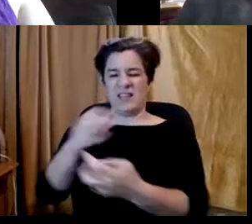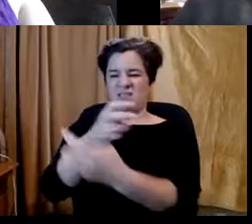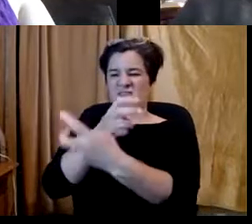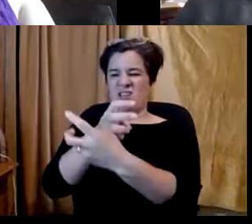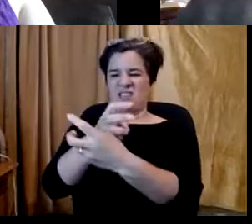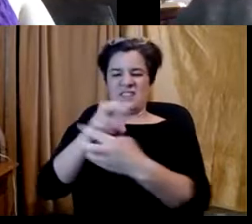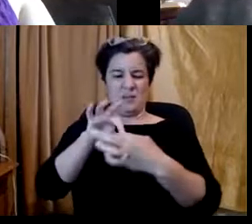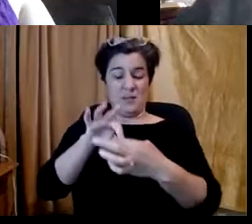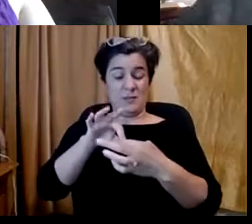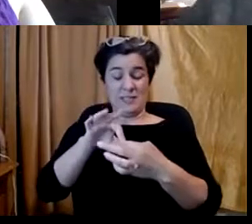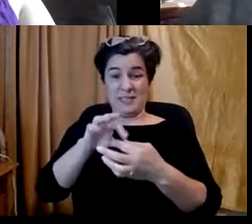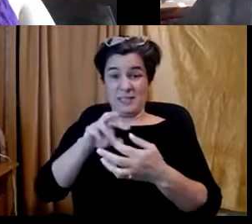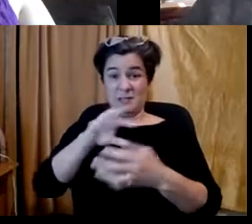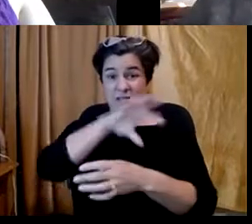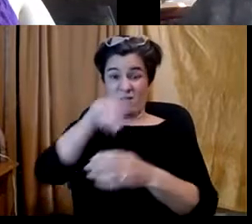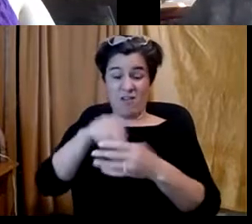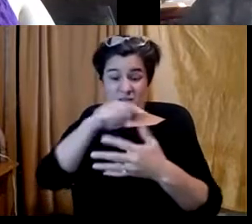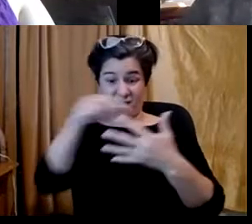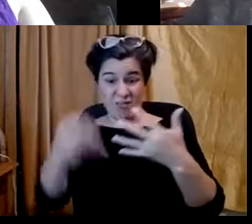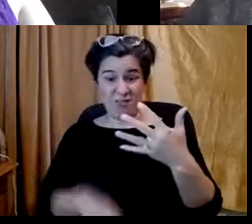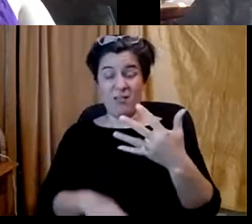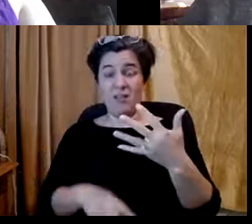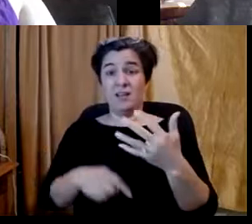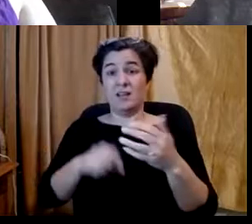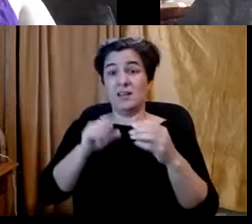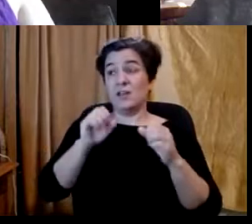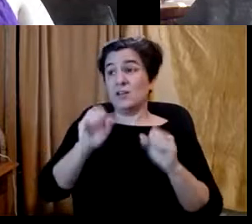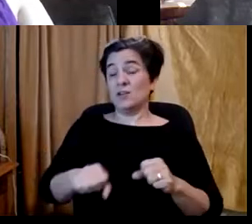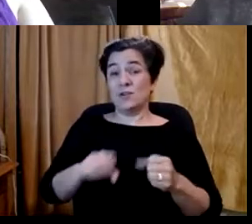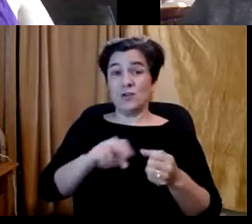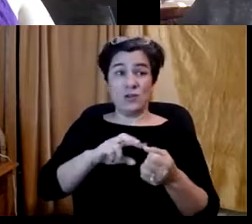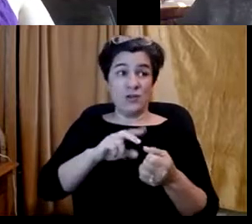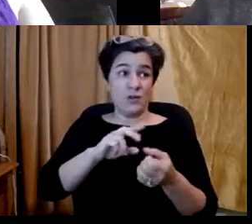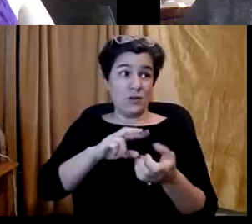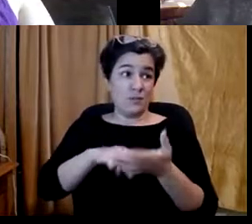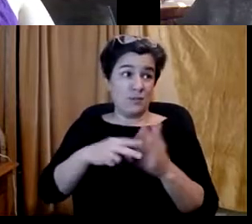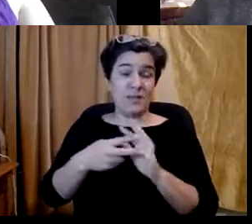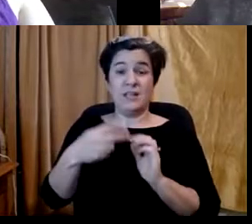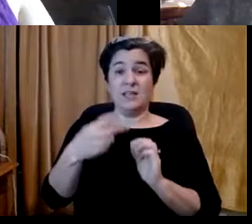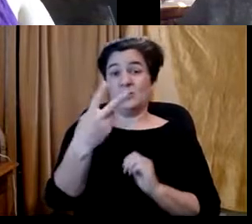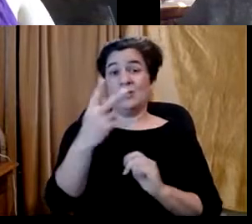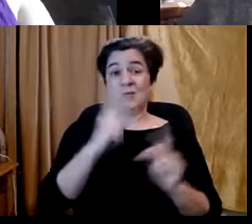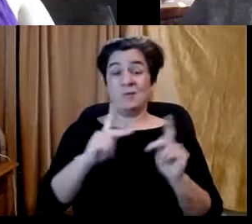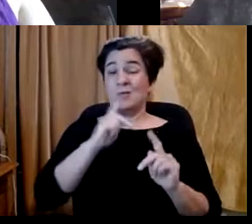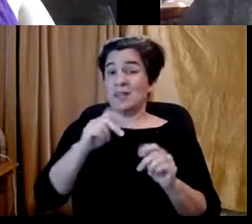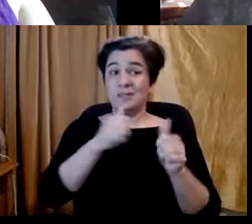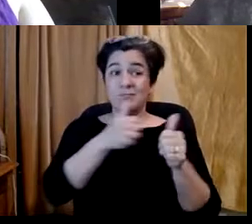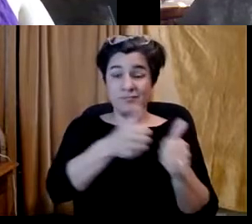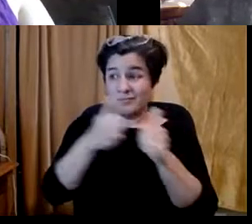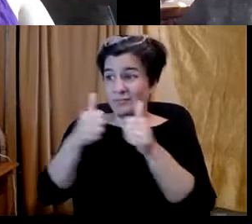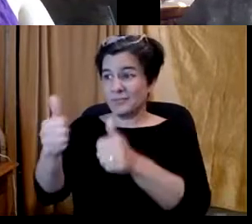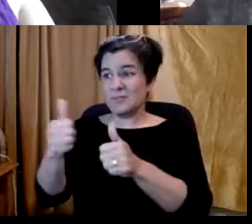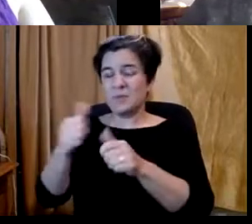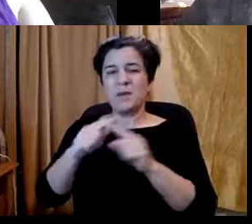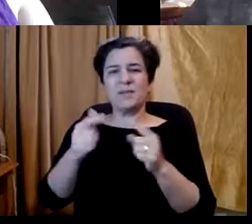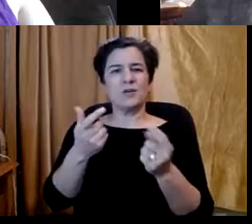different meanings. It can be two people that are really great people, but just not good together. You know, they want different things, but